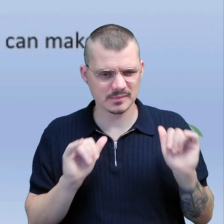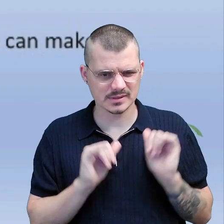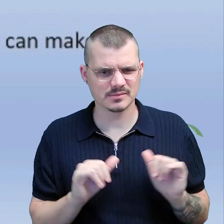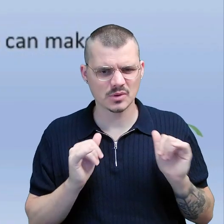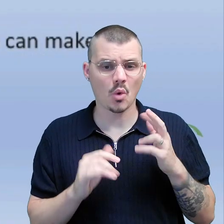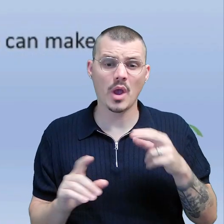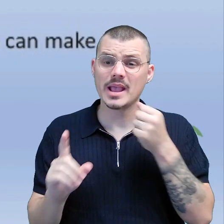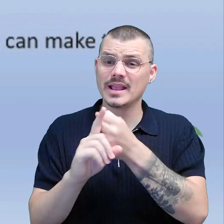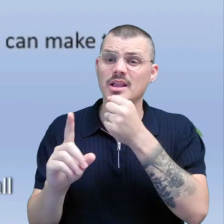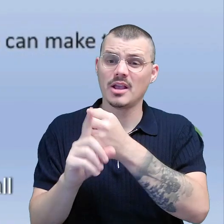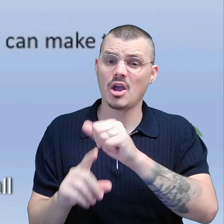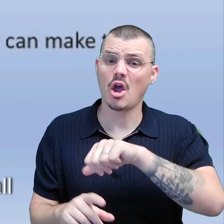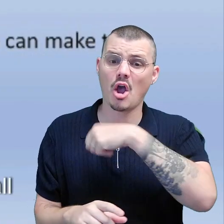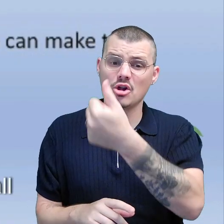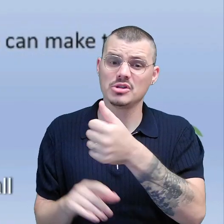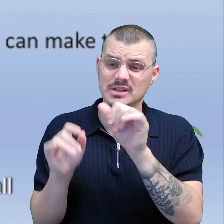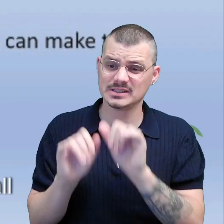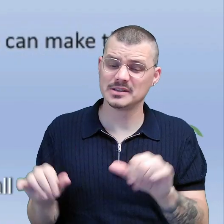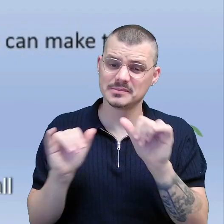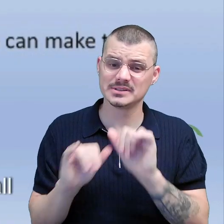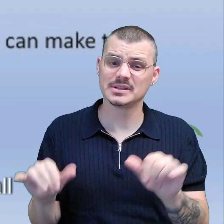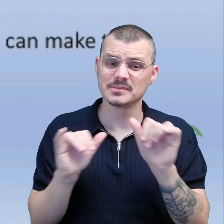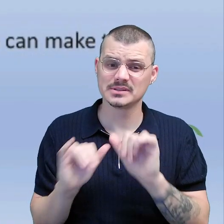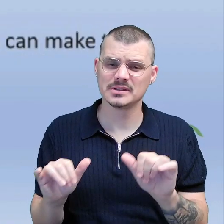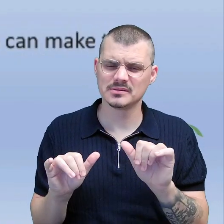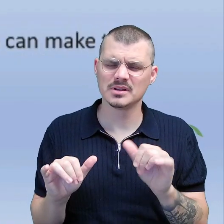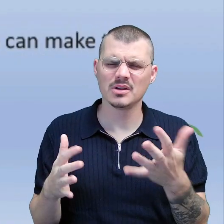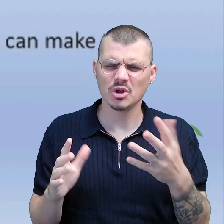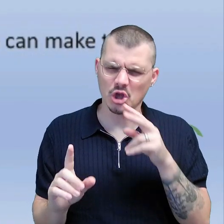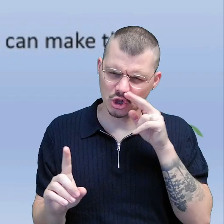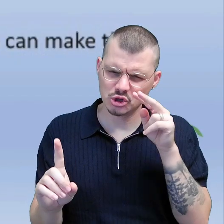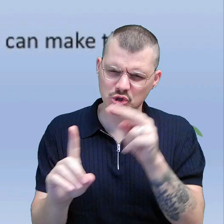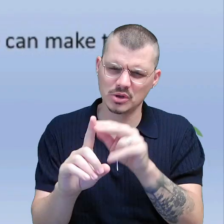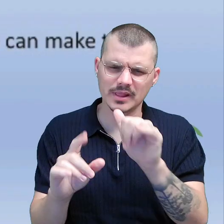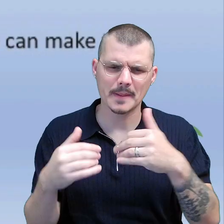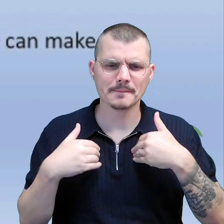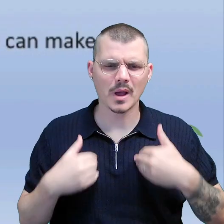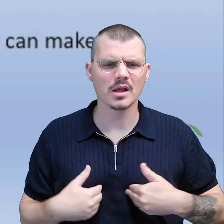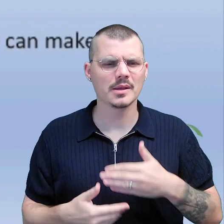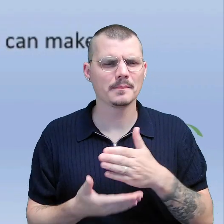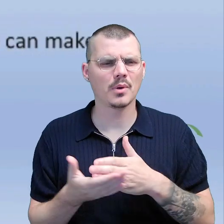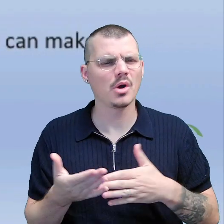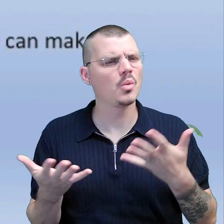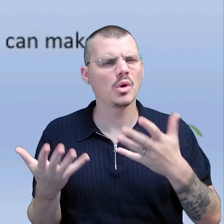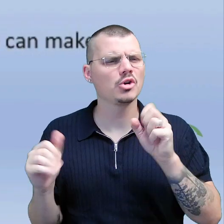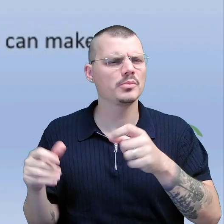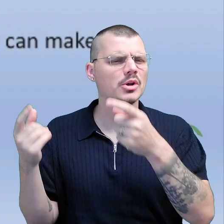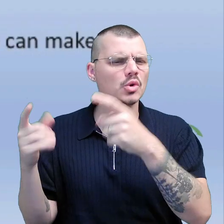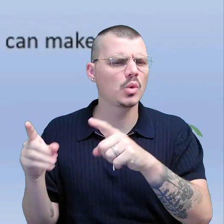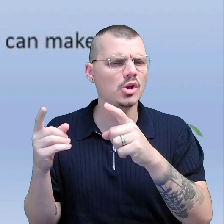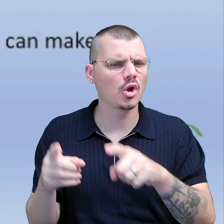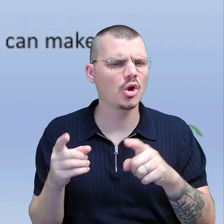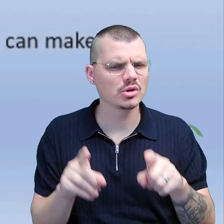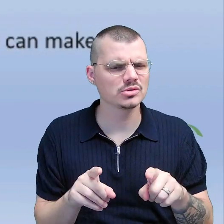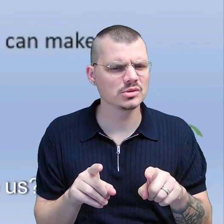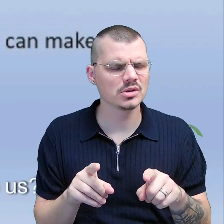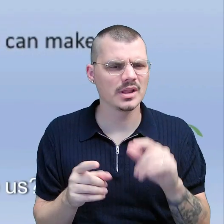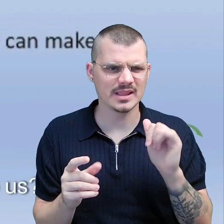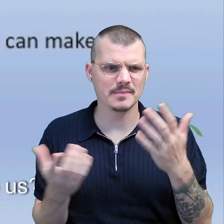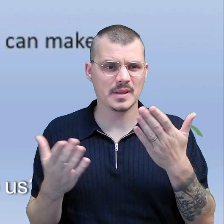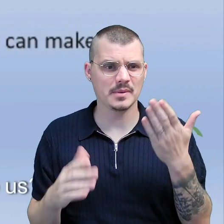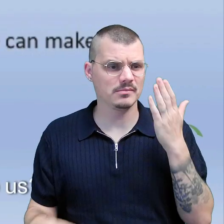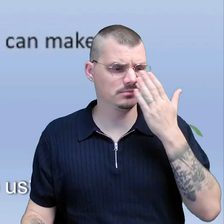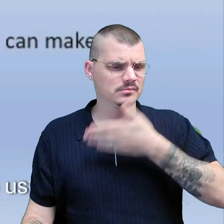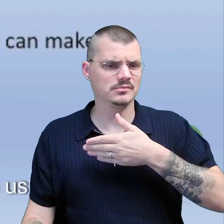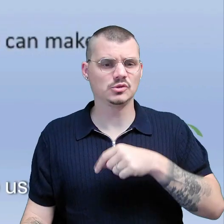same way all the time, or hitting other people the same way all the time, well, let's look at that body part. What could be going on there? What